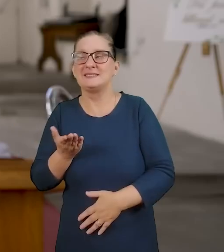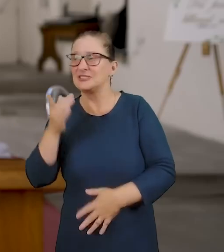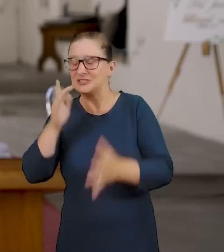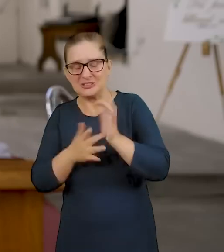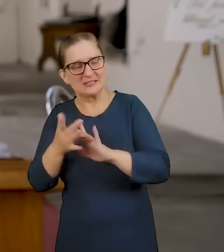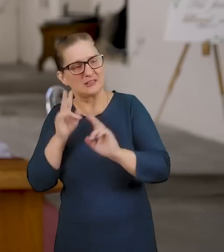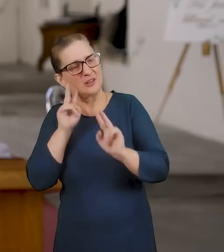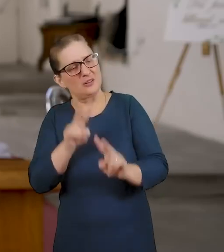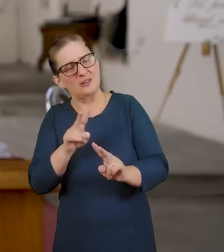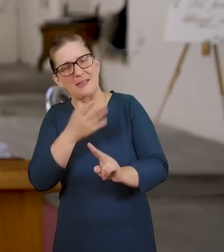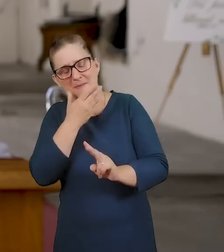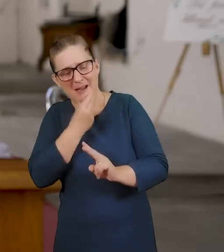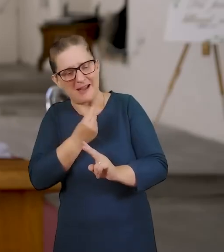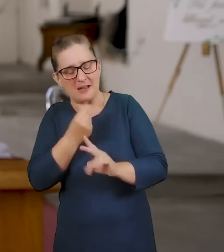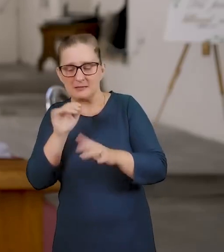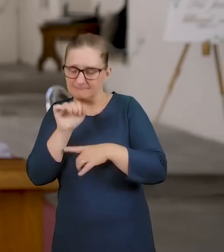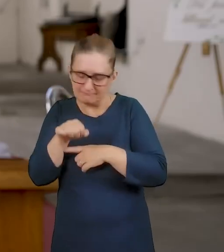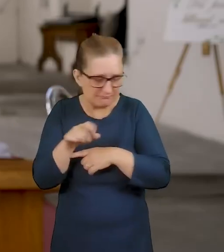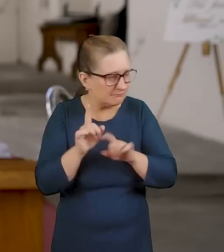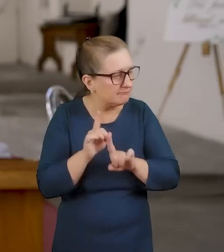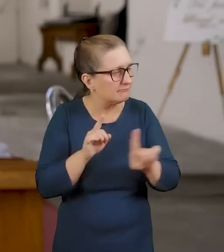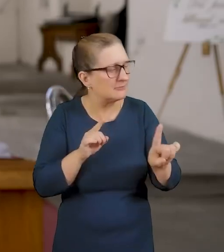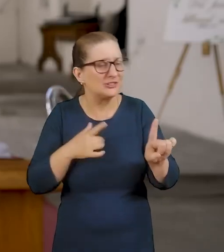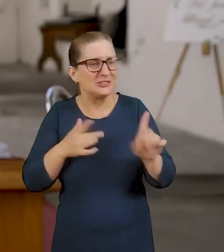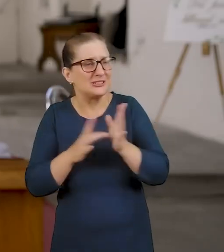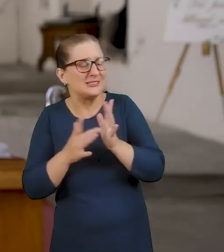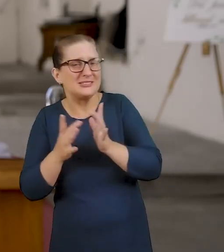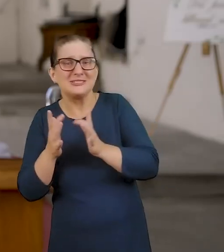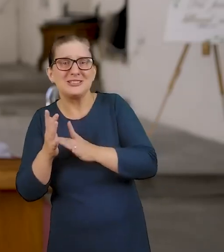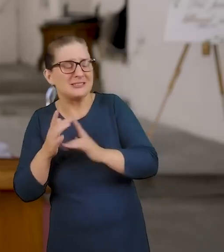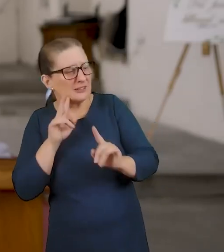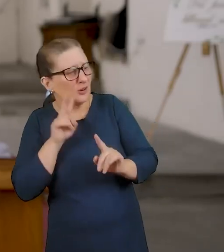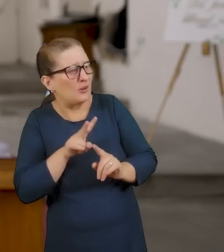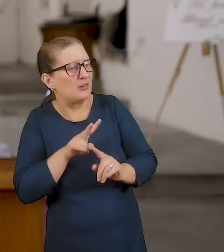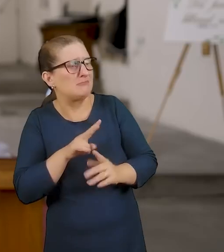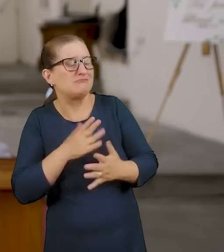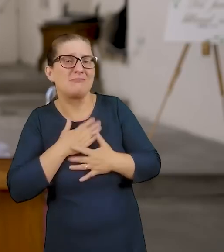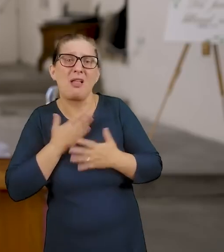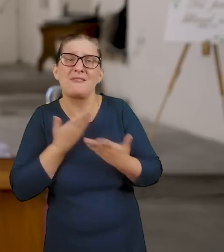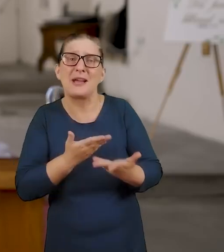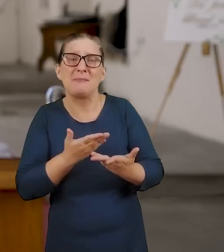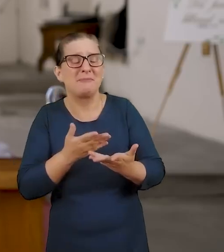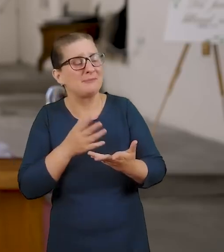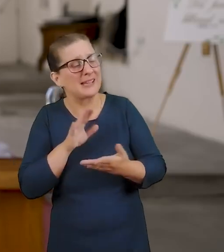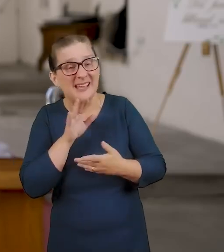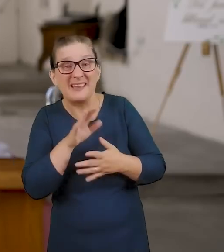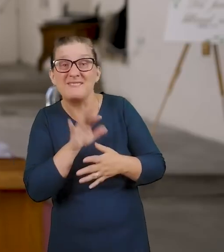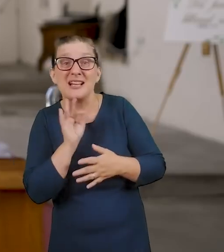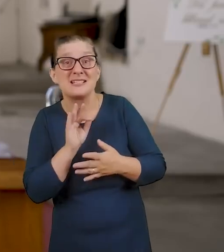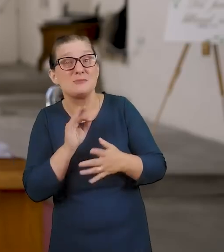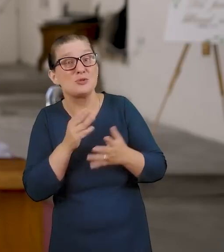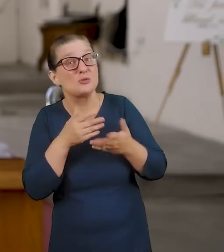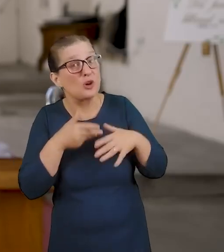free. Jesus, looking at the man, loves him and invites him. He invites him to